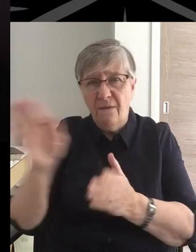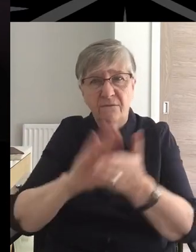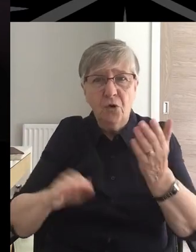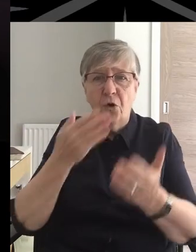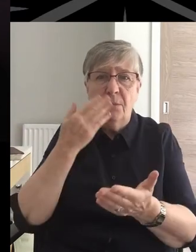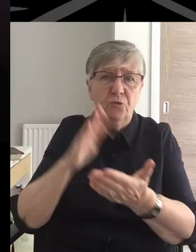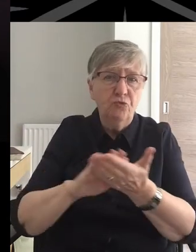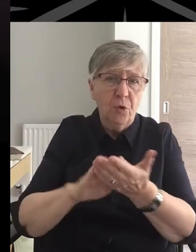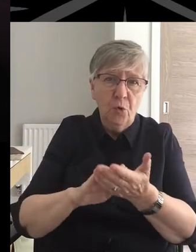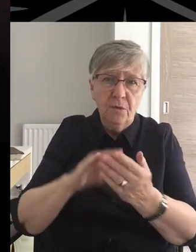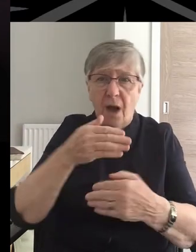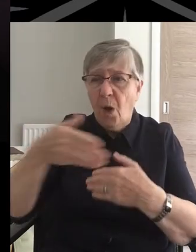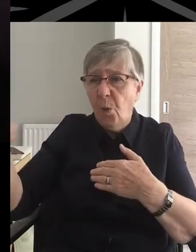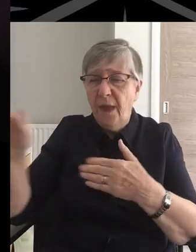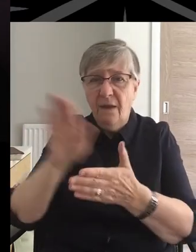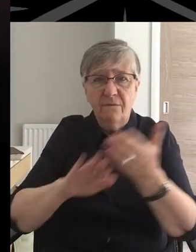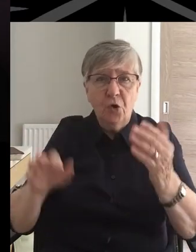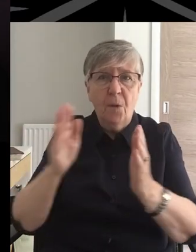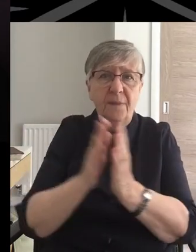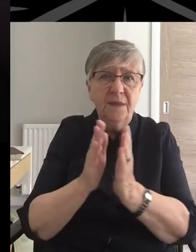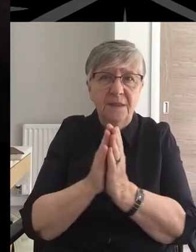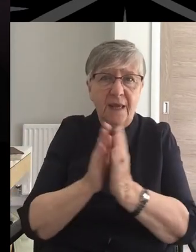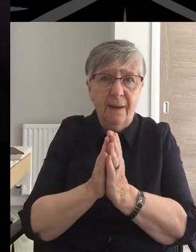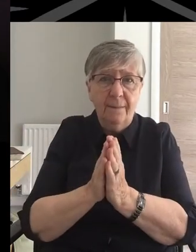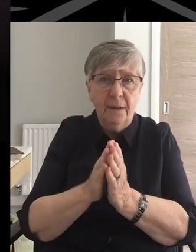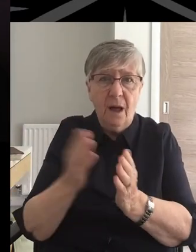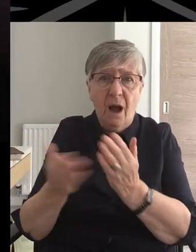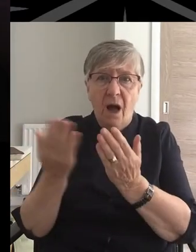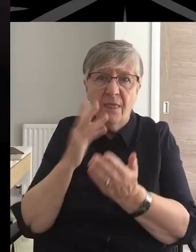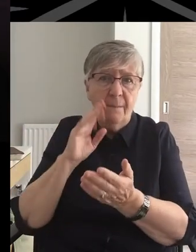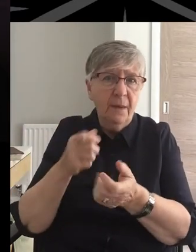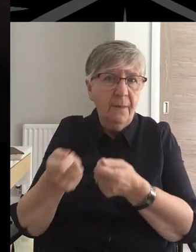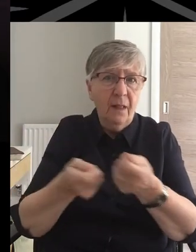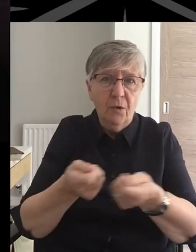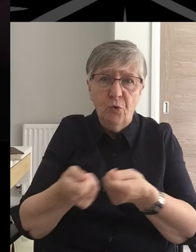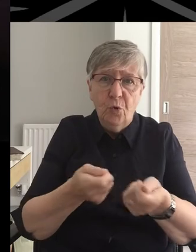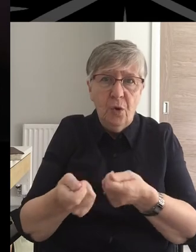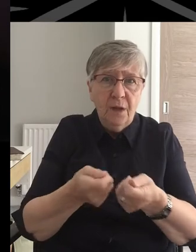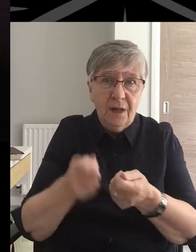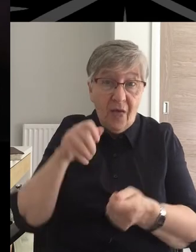exile, away from the temple, under the yoke of foreign rule,